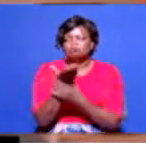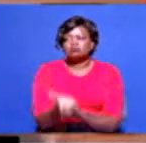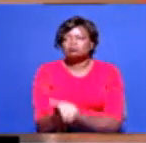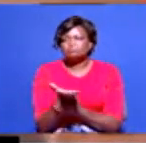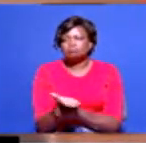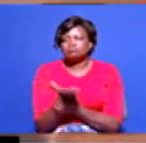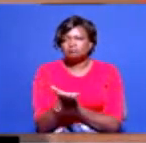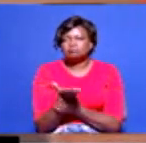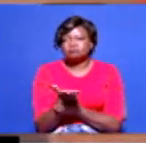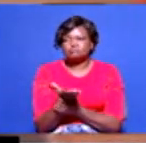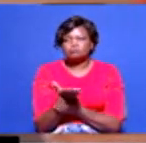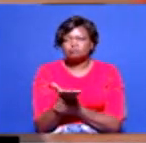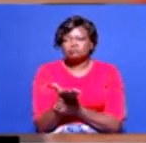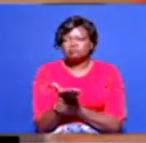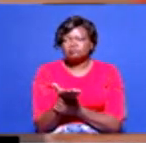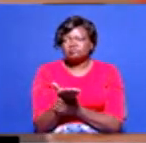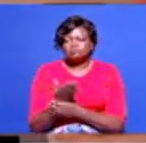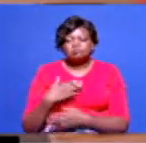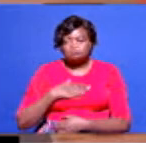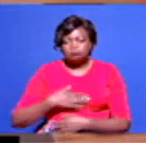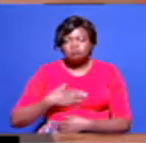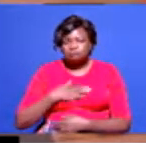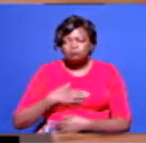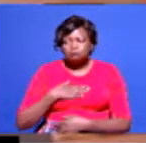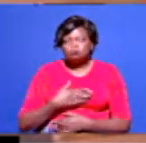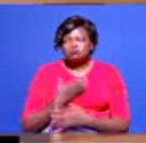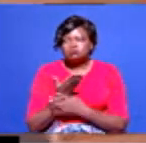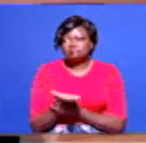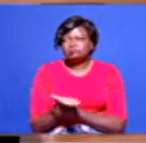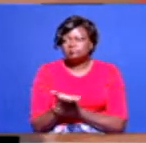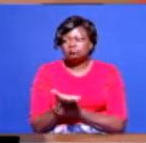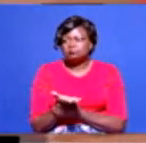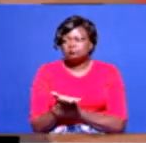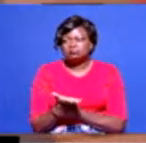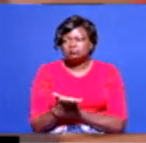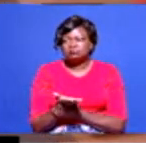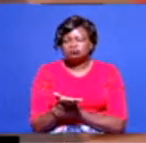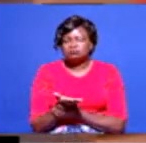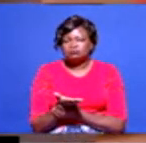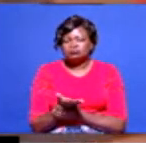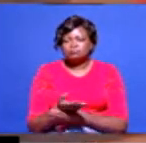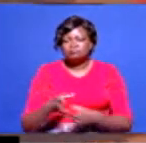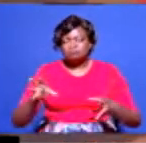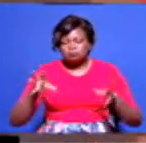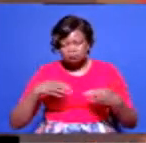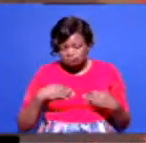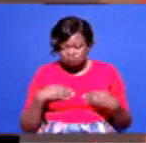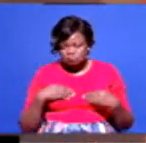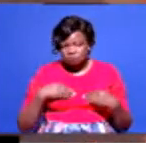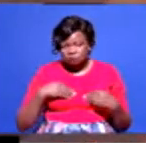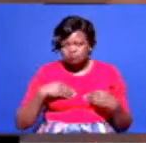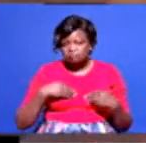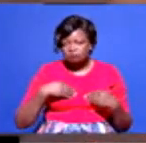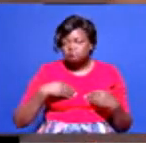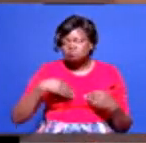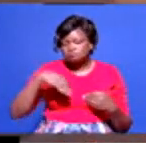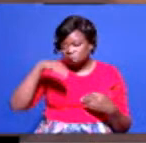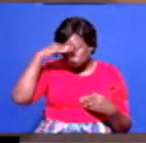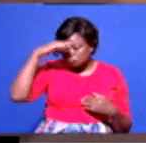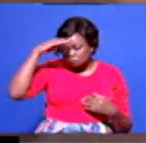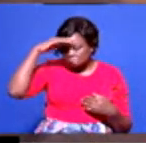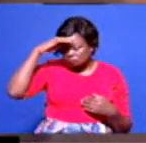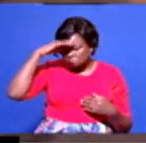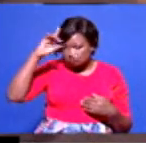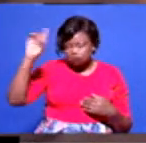you, please, do not yield to the field